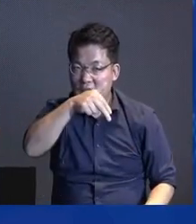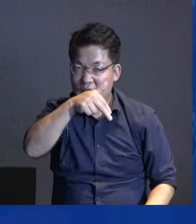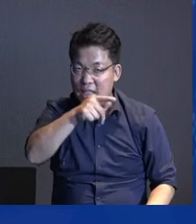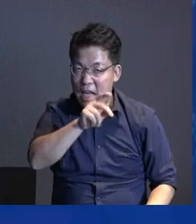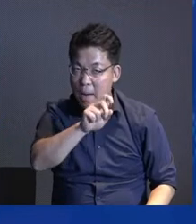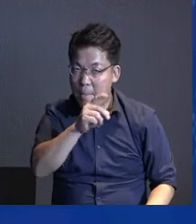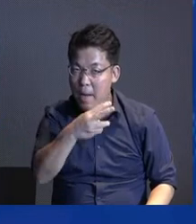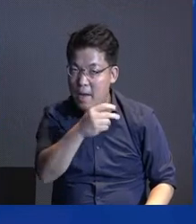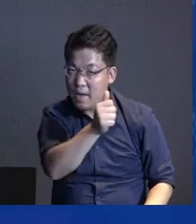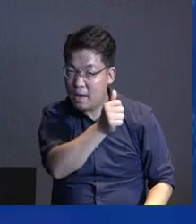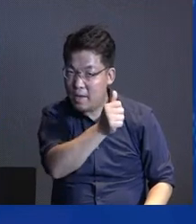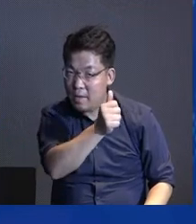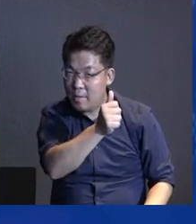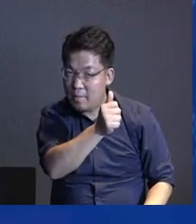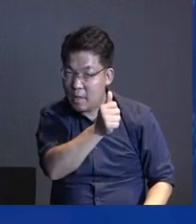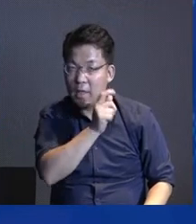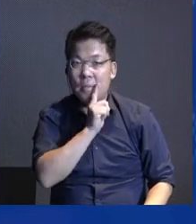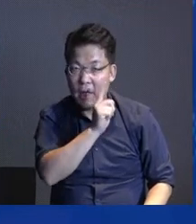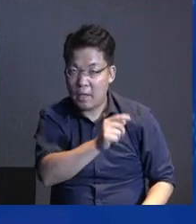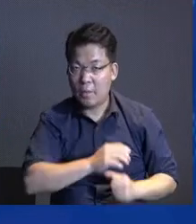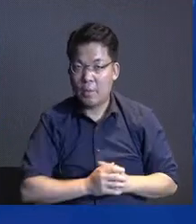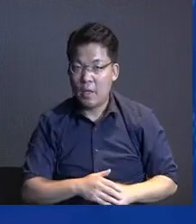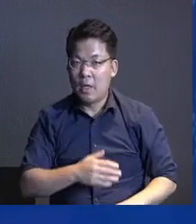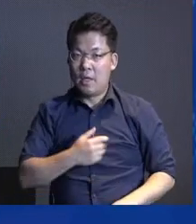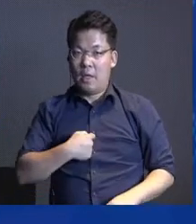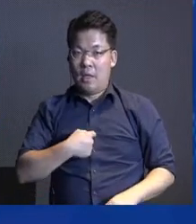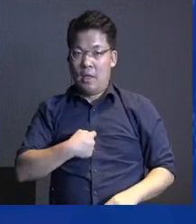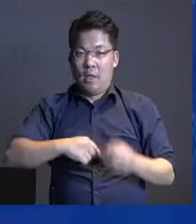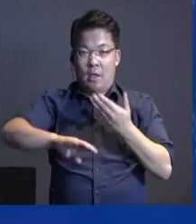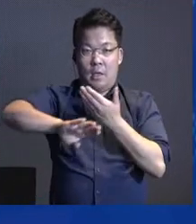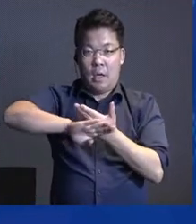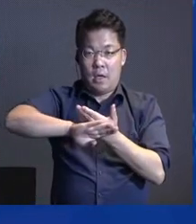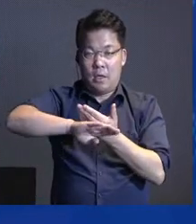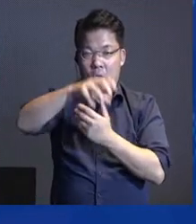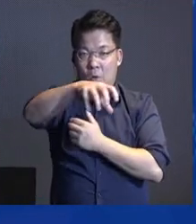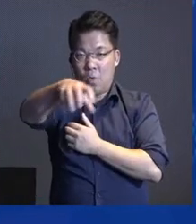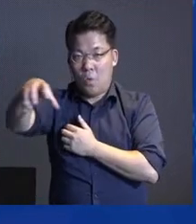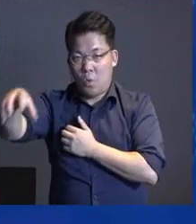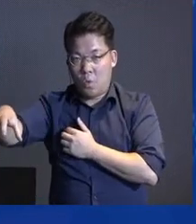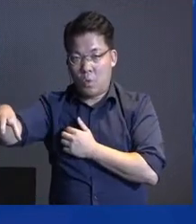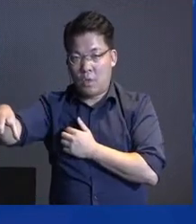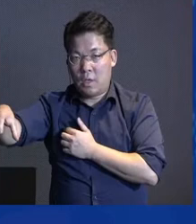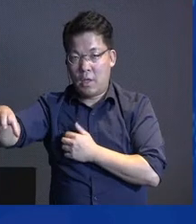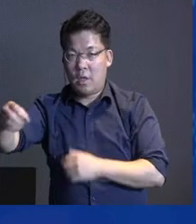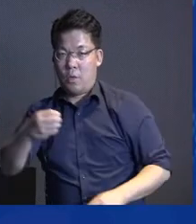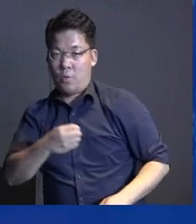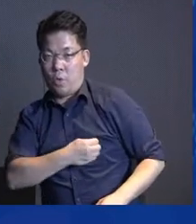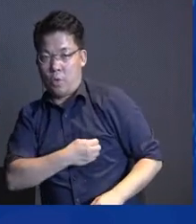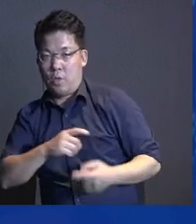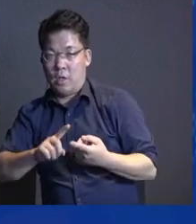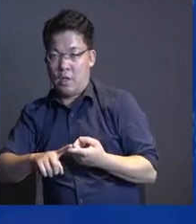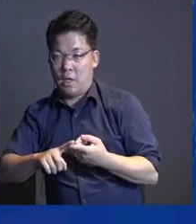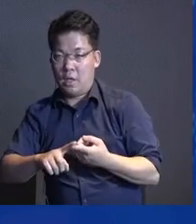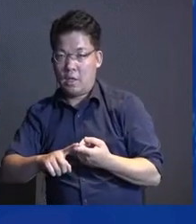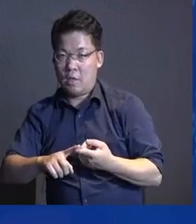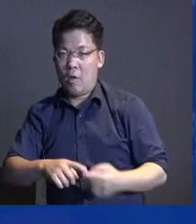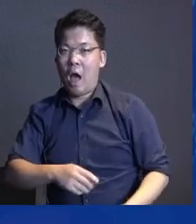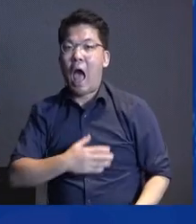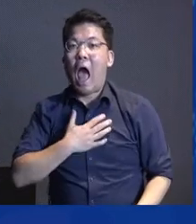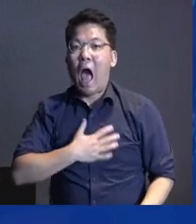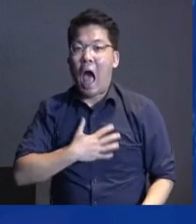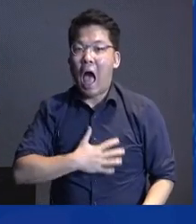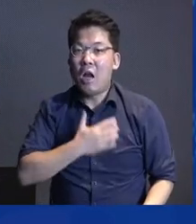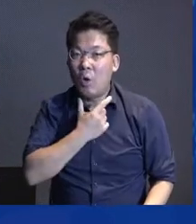to know residents from other neighborhoods." So also, setting kind of the frame and offering formats for people